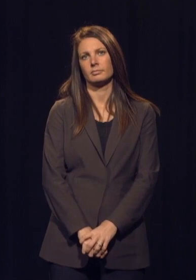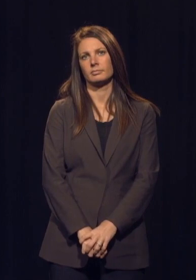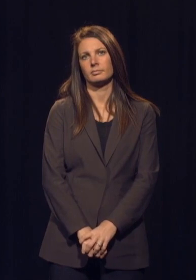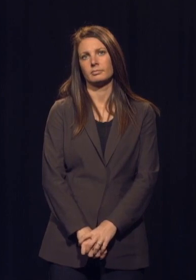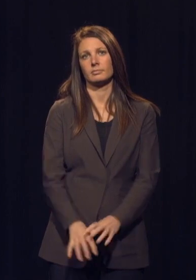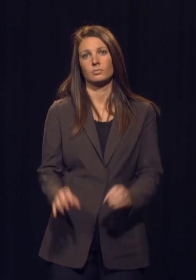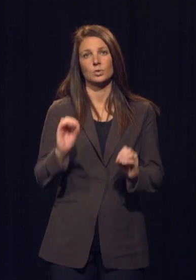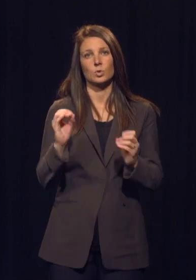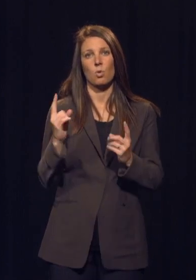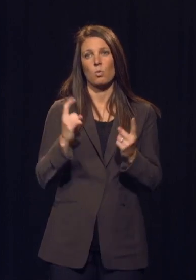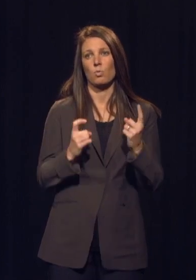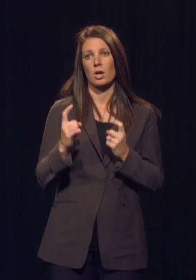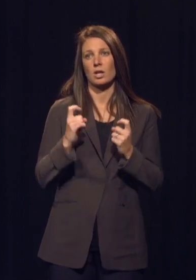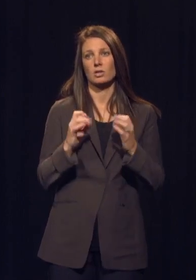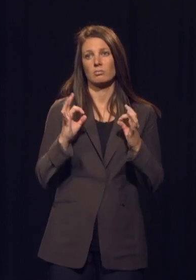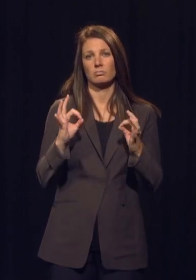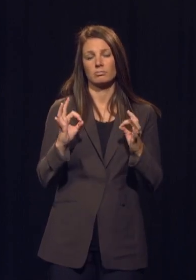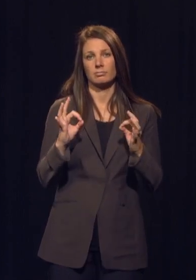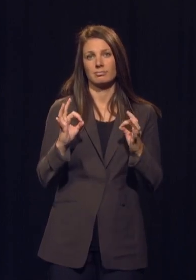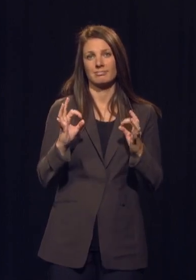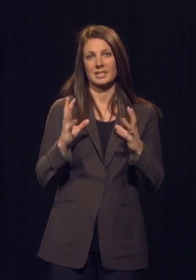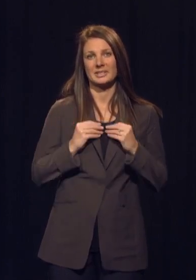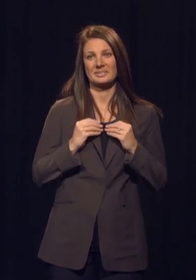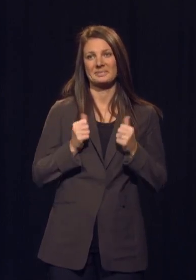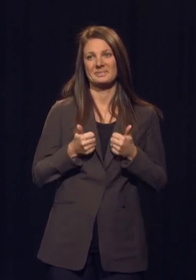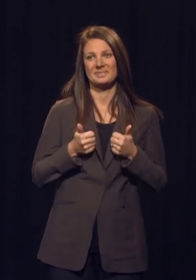No questions is acceptable as well.